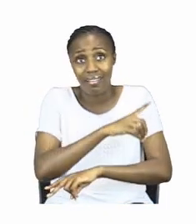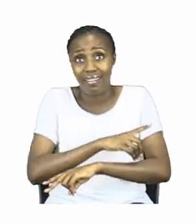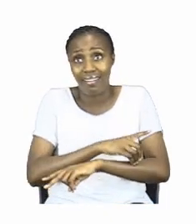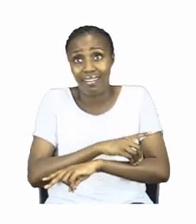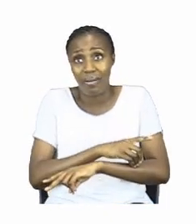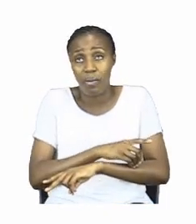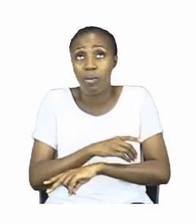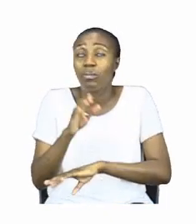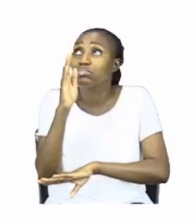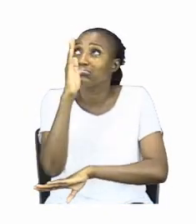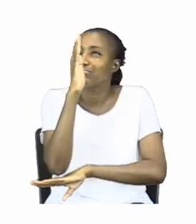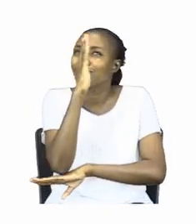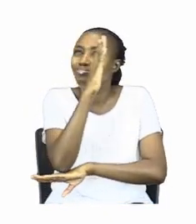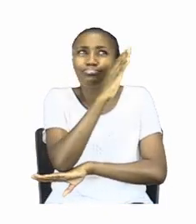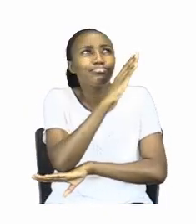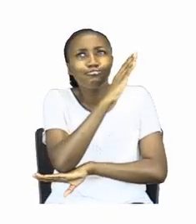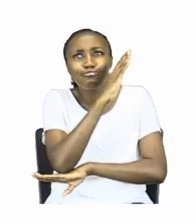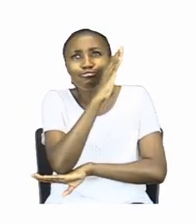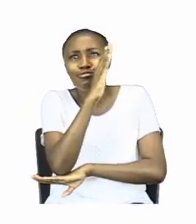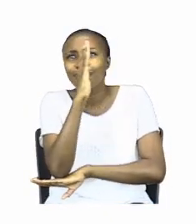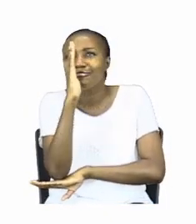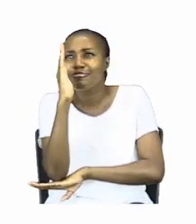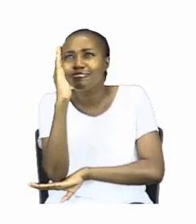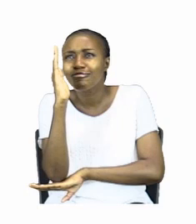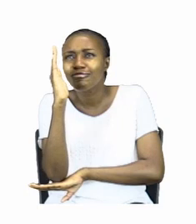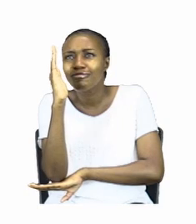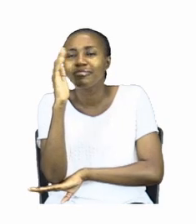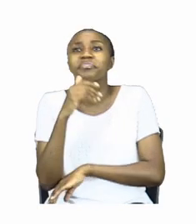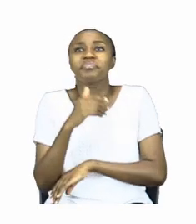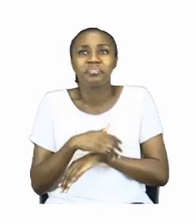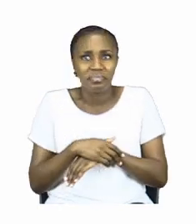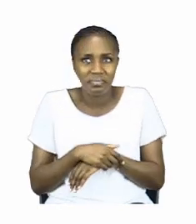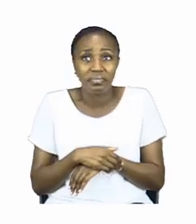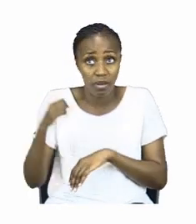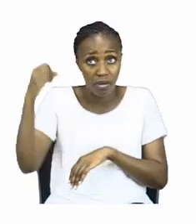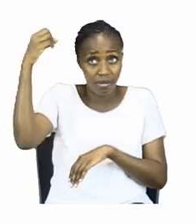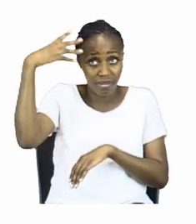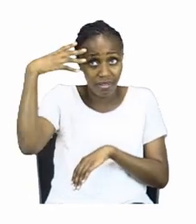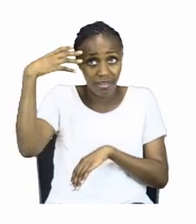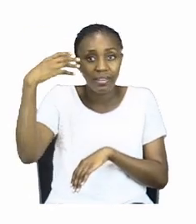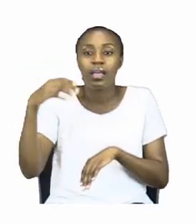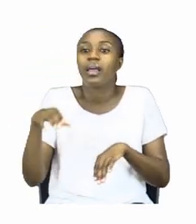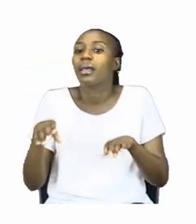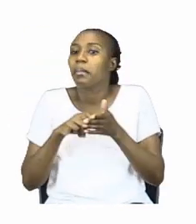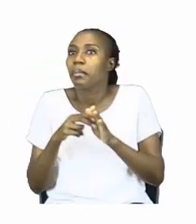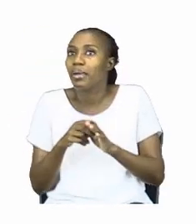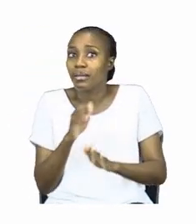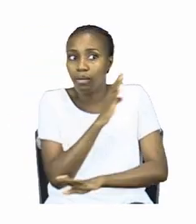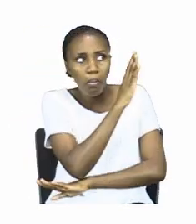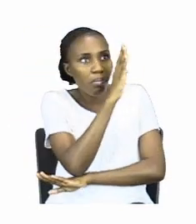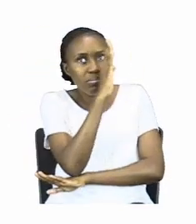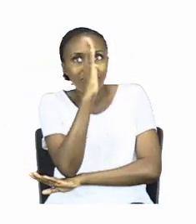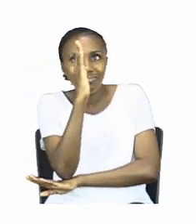Day. Now, when the sun is out, it becomes daytime. That's when we are able to see